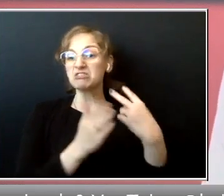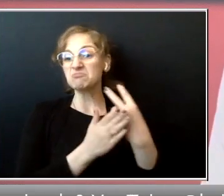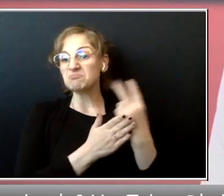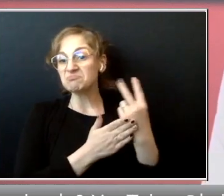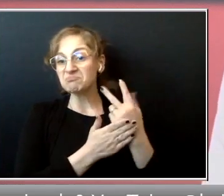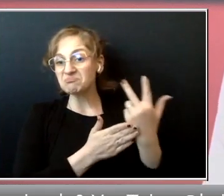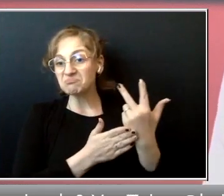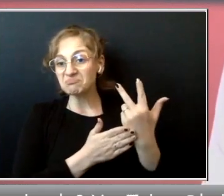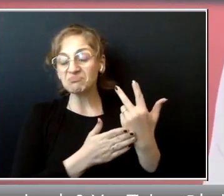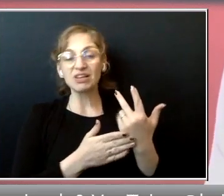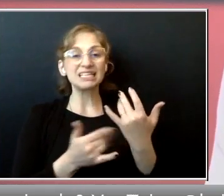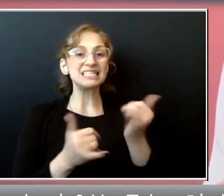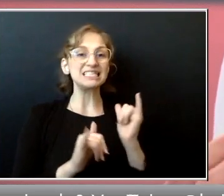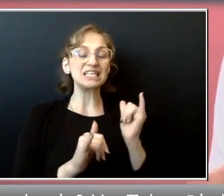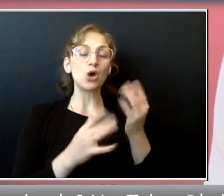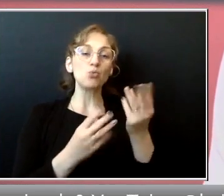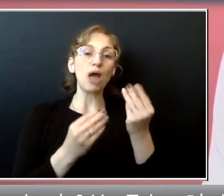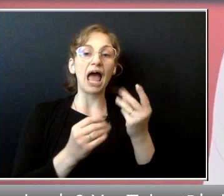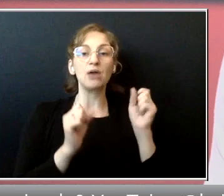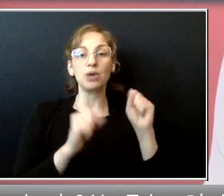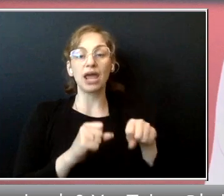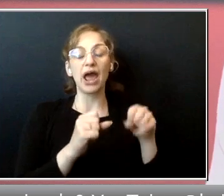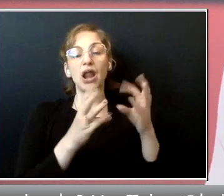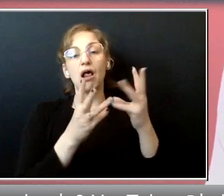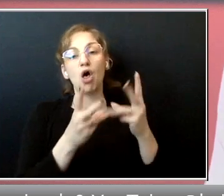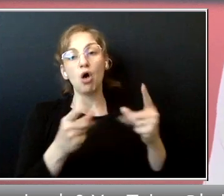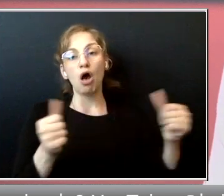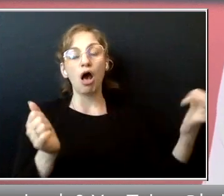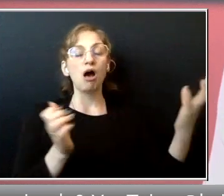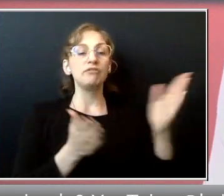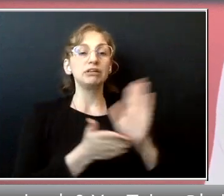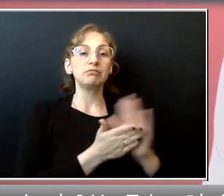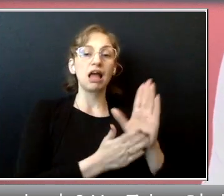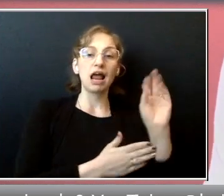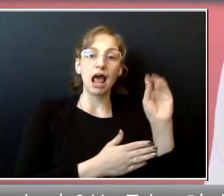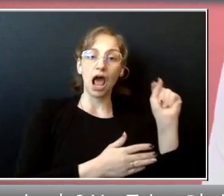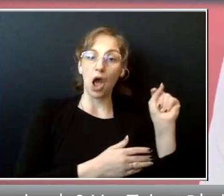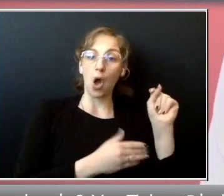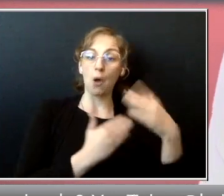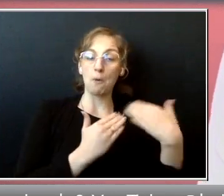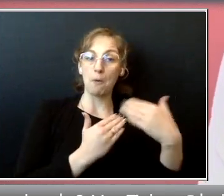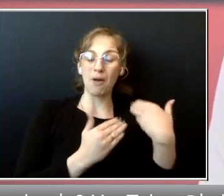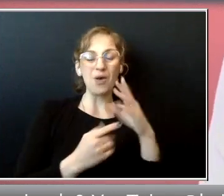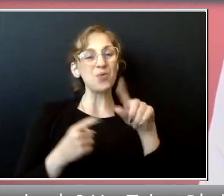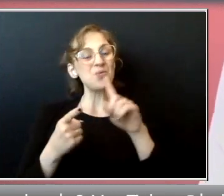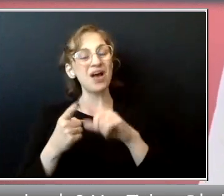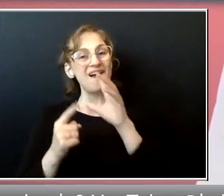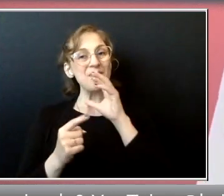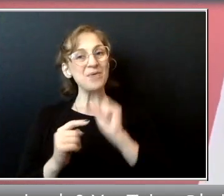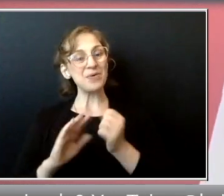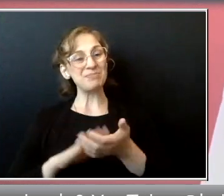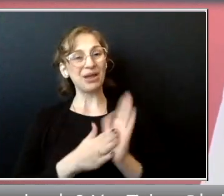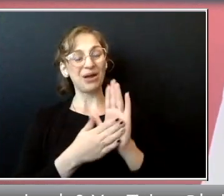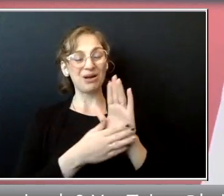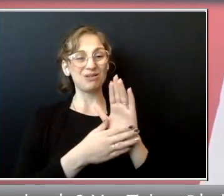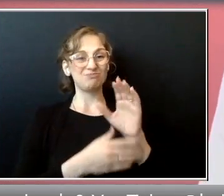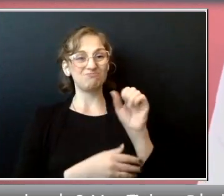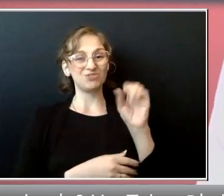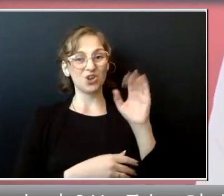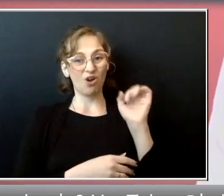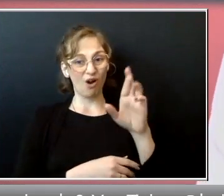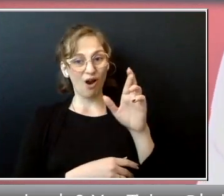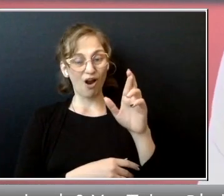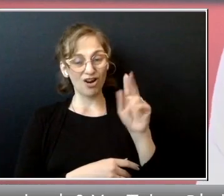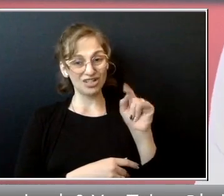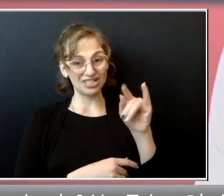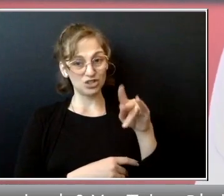vein a lot easier. Once it gets old and becomes that scar tissue, it's a lot harder to remove. There are a few devices